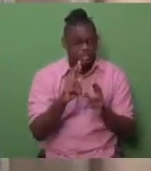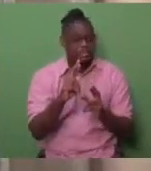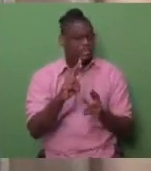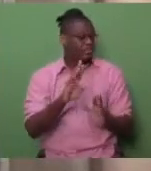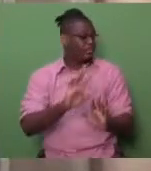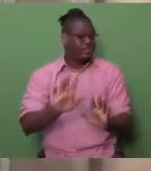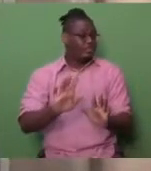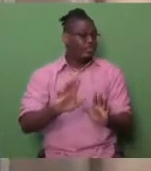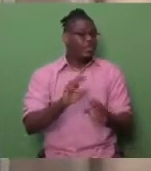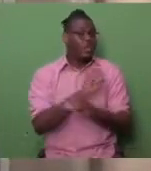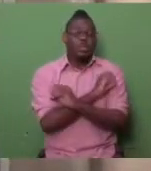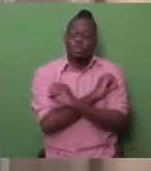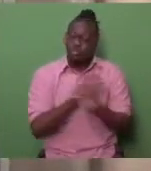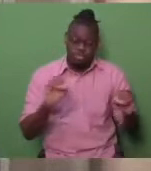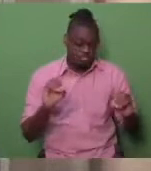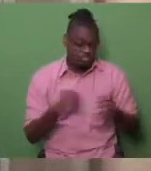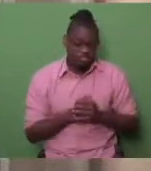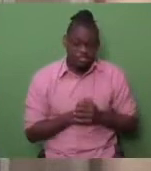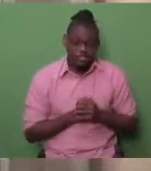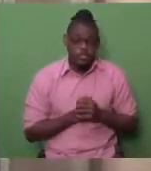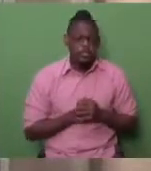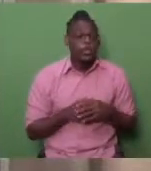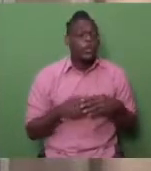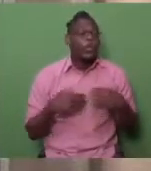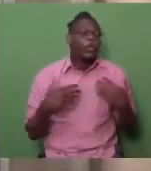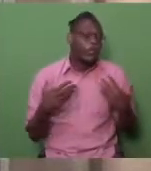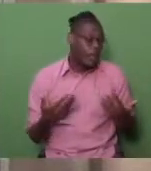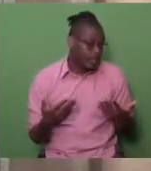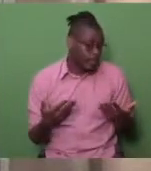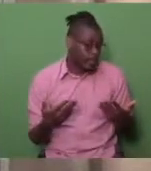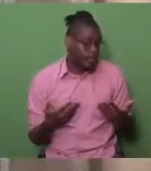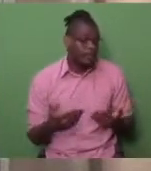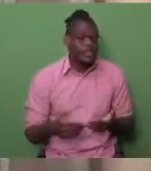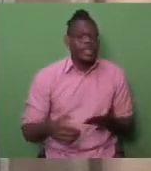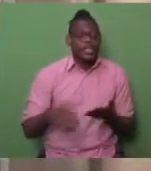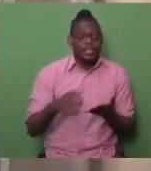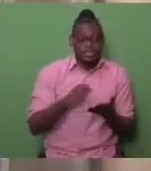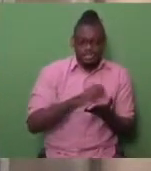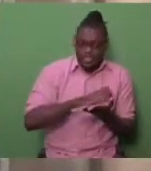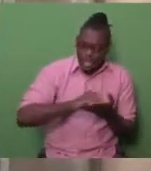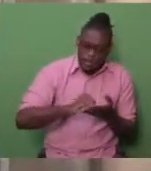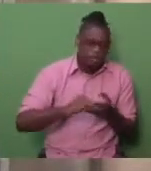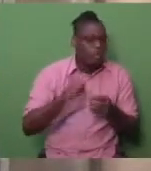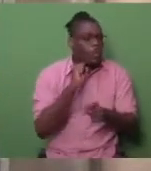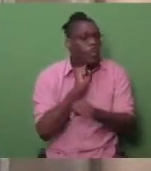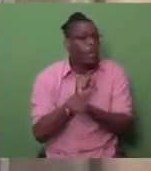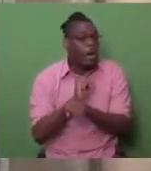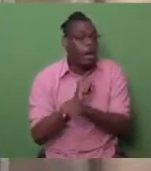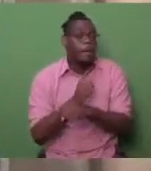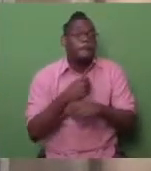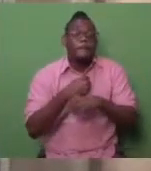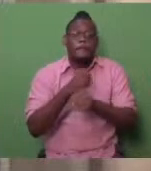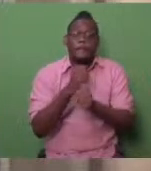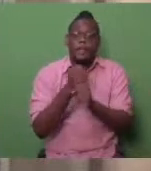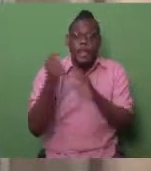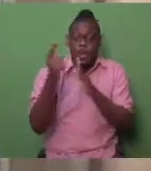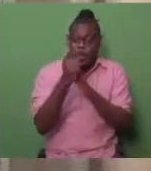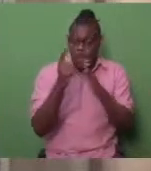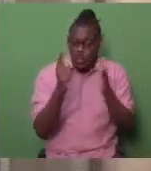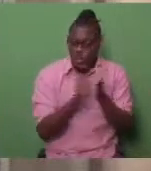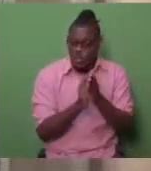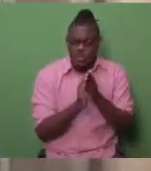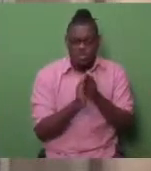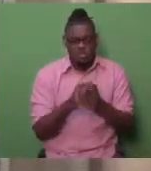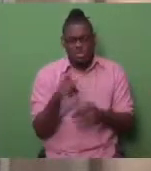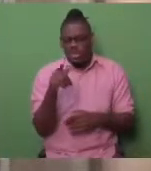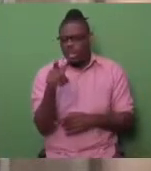duty of lawmaking is a puppet show for this government, an act of political malfeasance and sacrilege. This government is